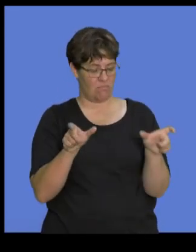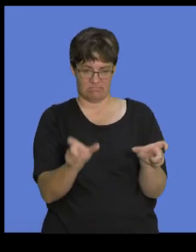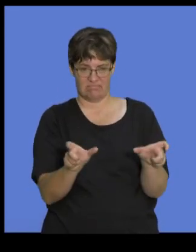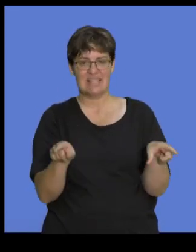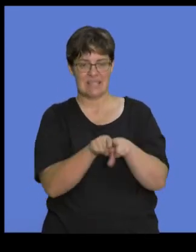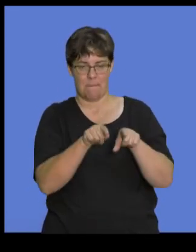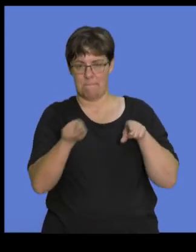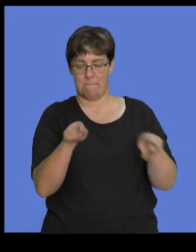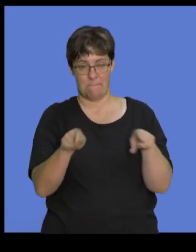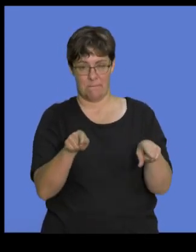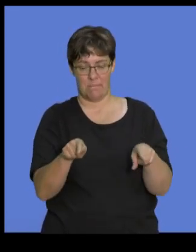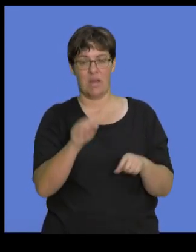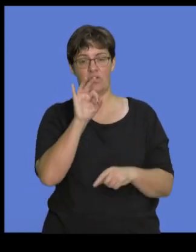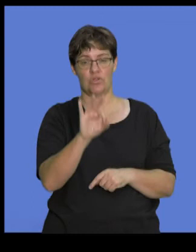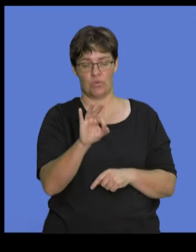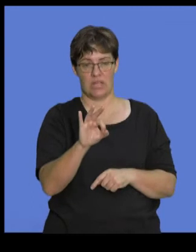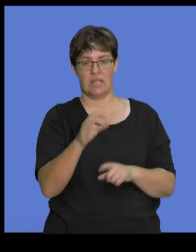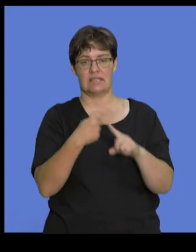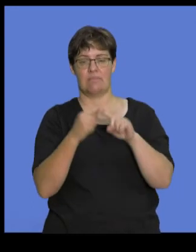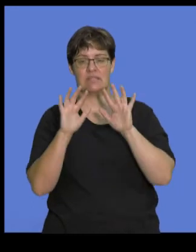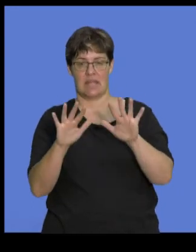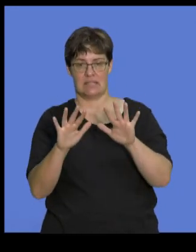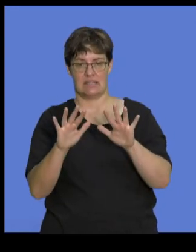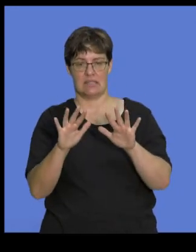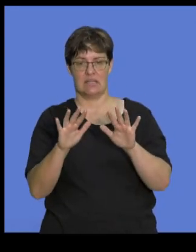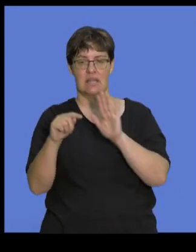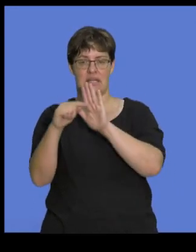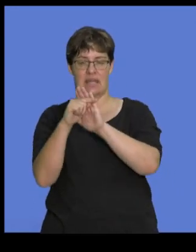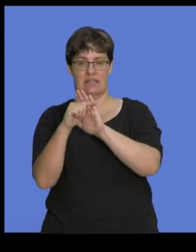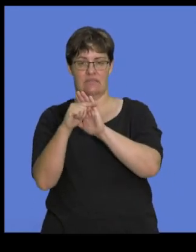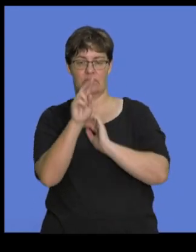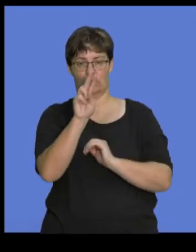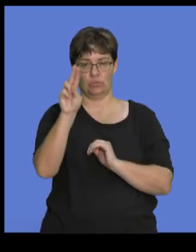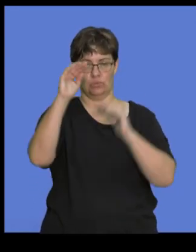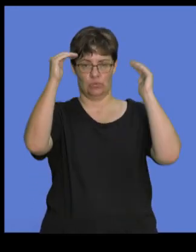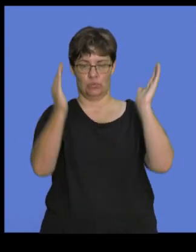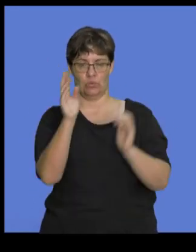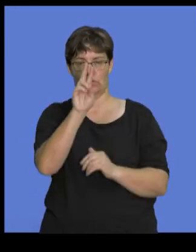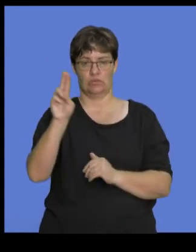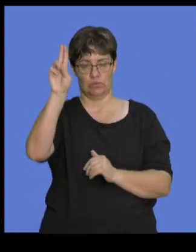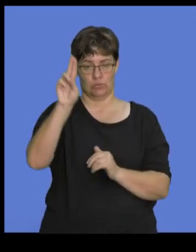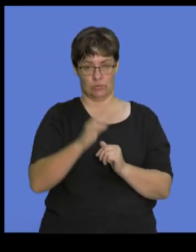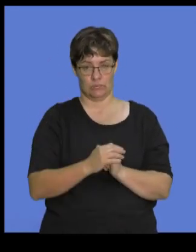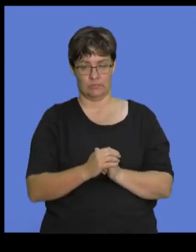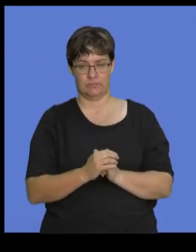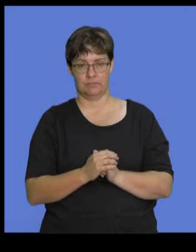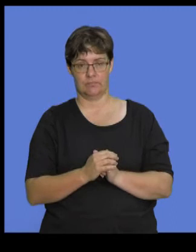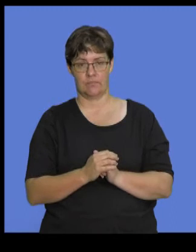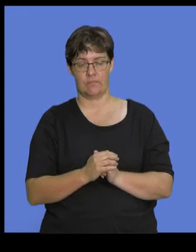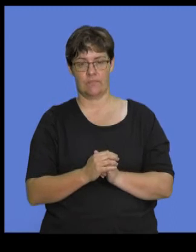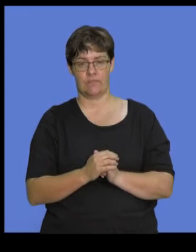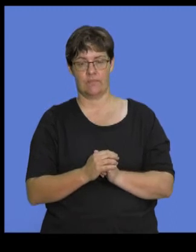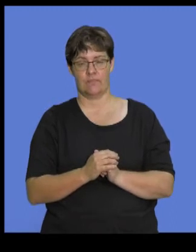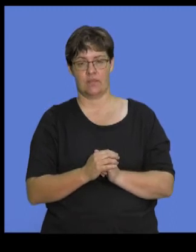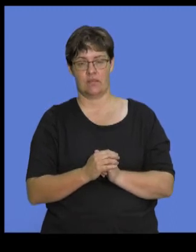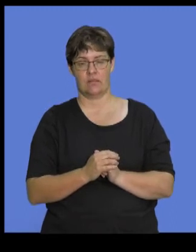are equidistant, which is 3 times 10 exponent negative 2. Okay, we close that and we square